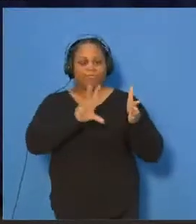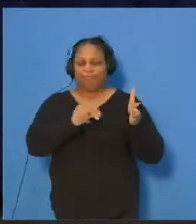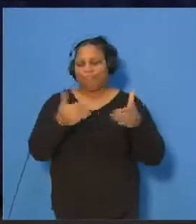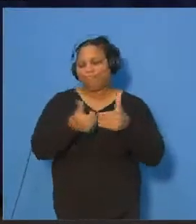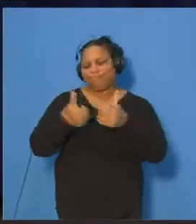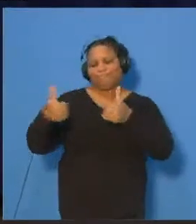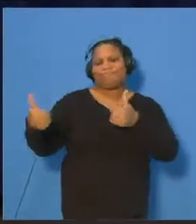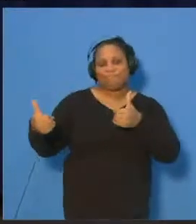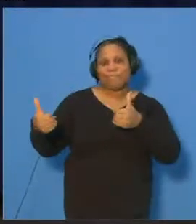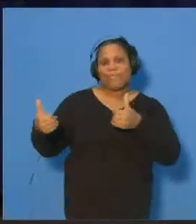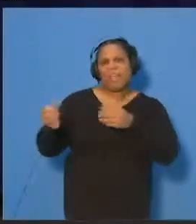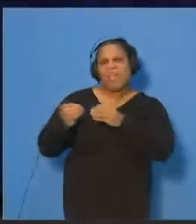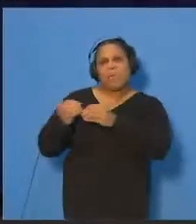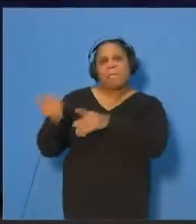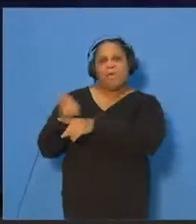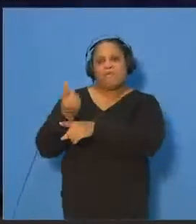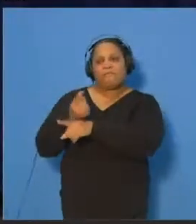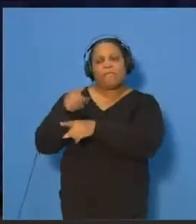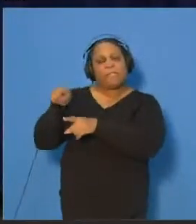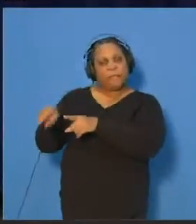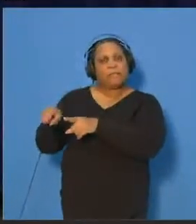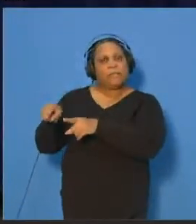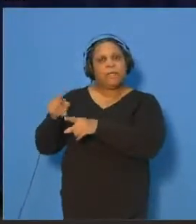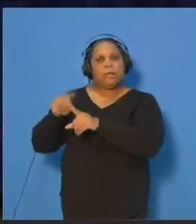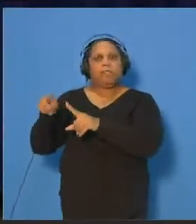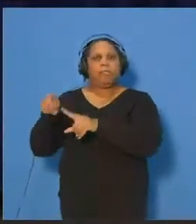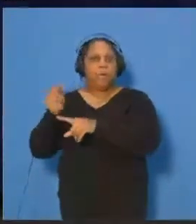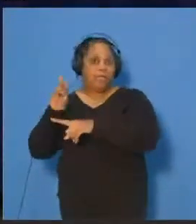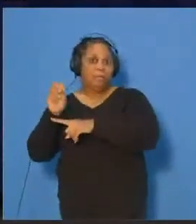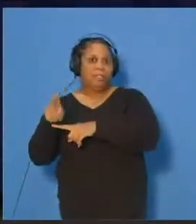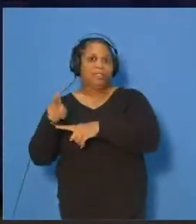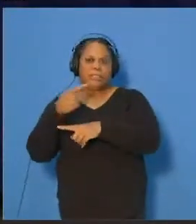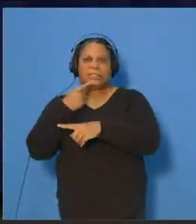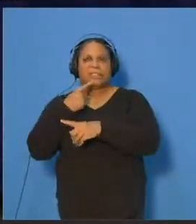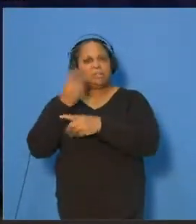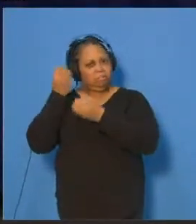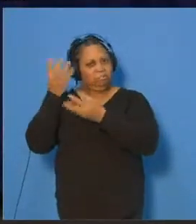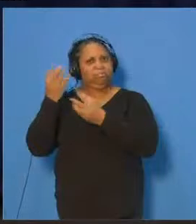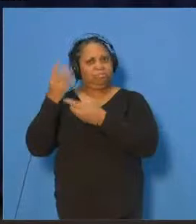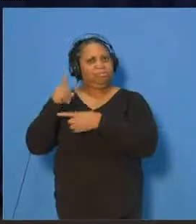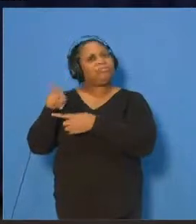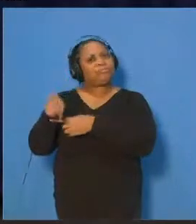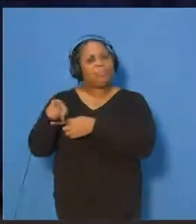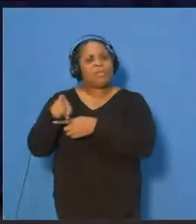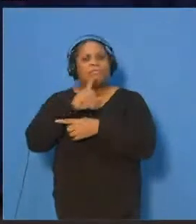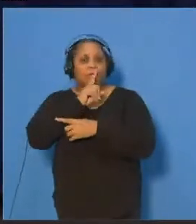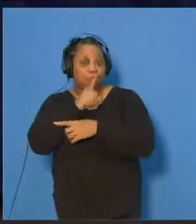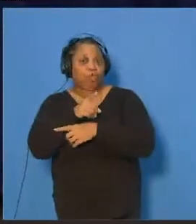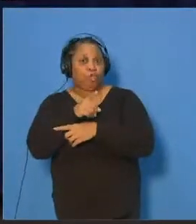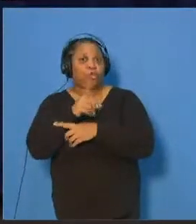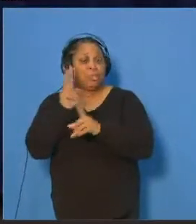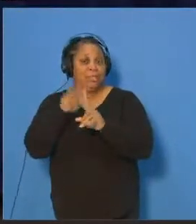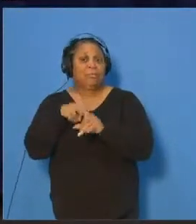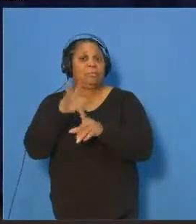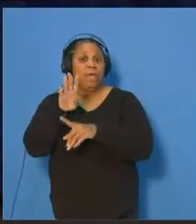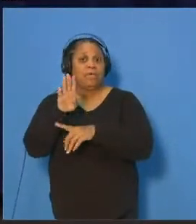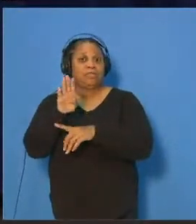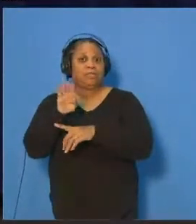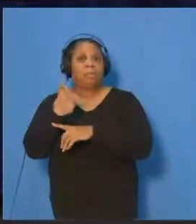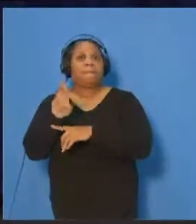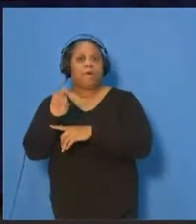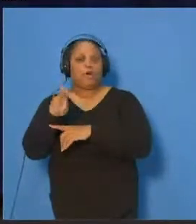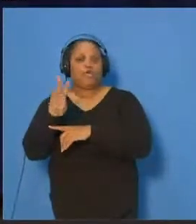is more efficient. But as the minister said, she's undertaken to get that particular information, and we can make sure that's applied to burners.